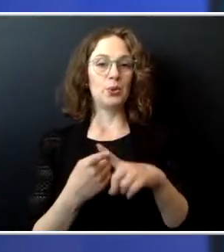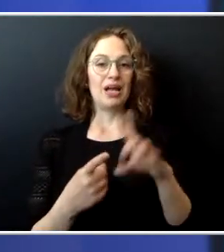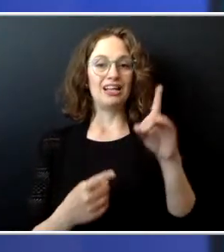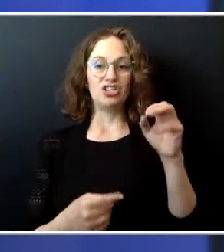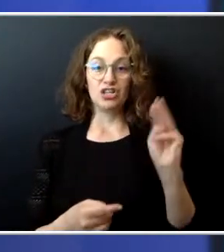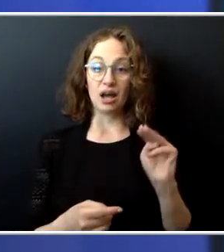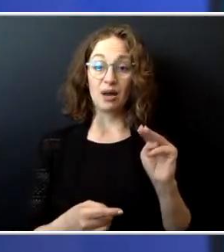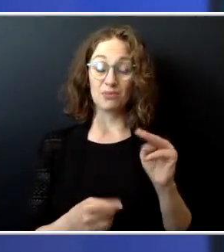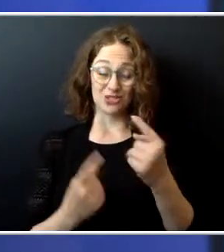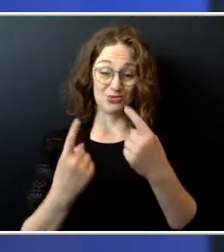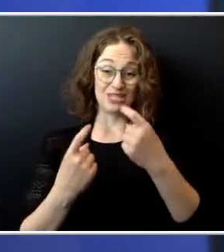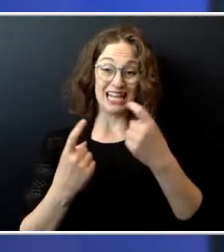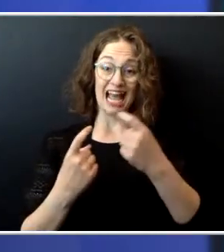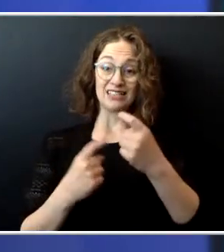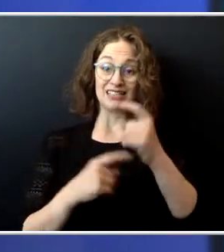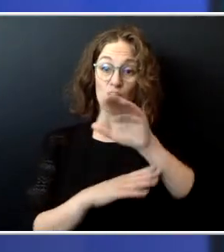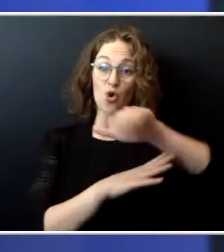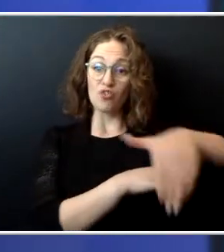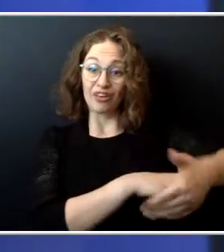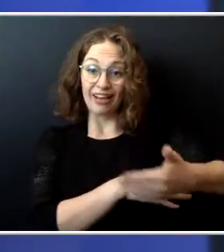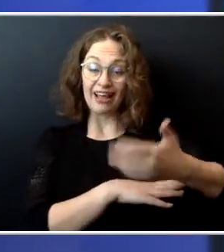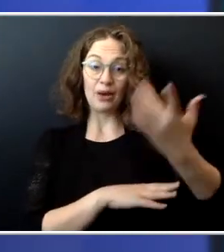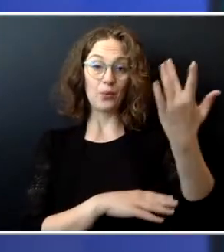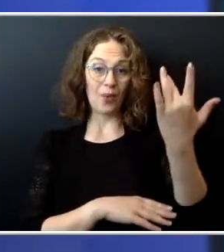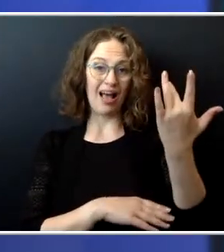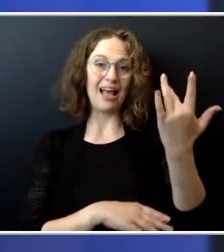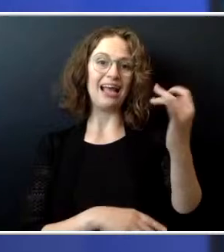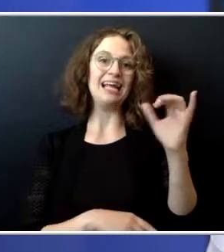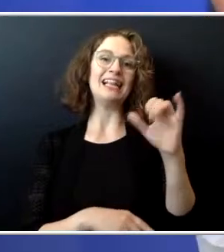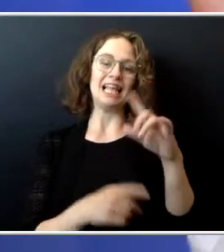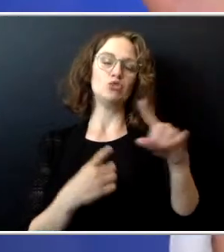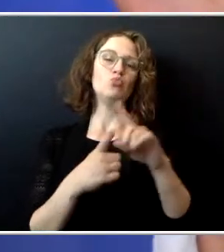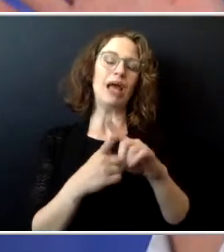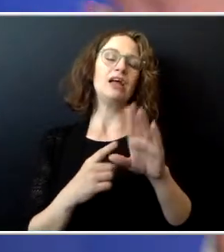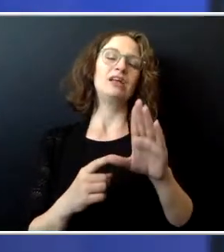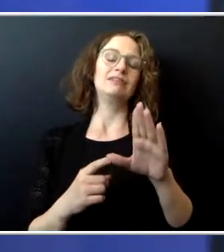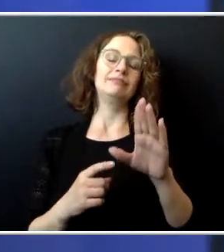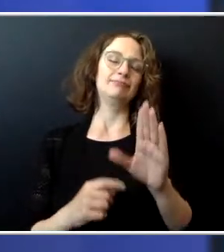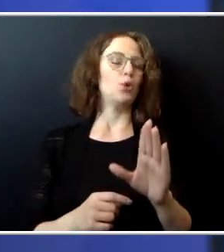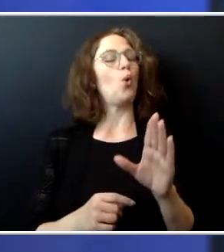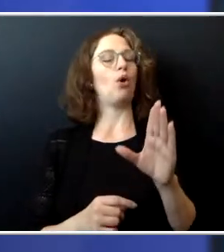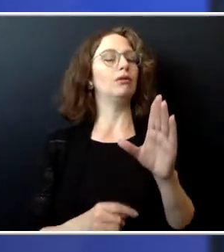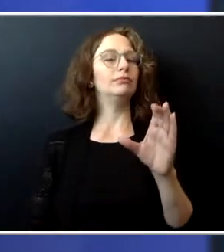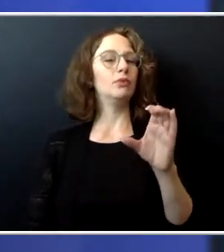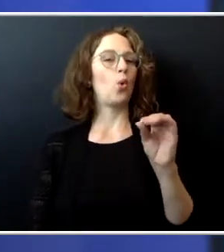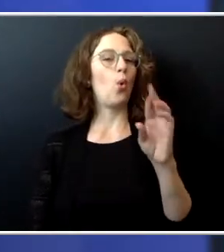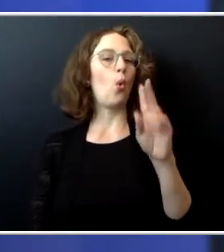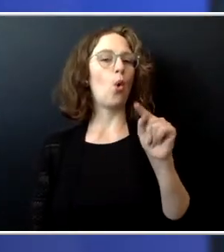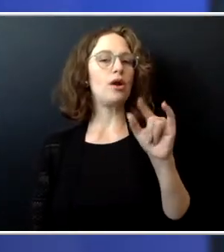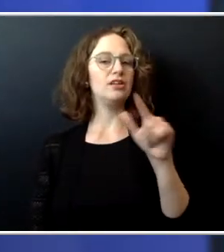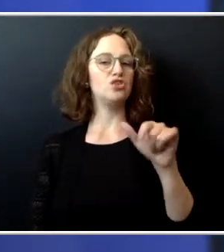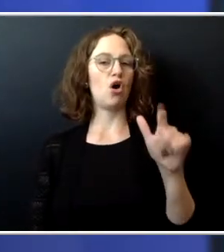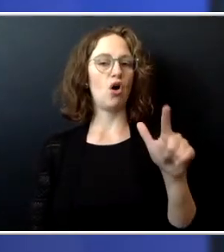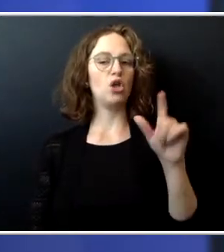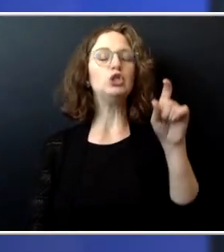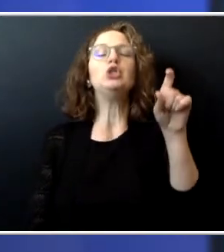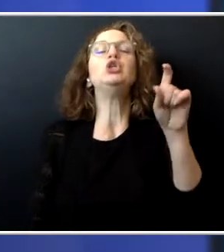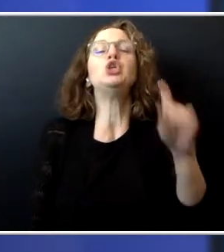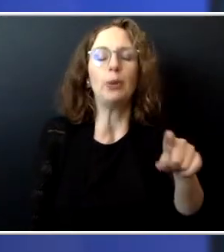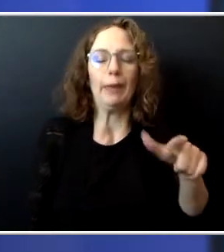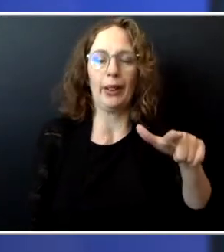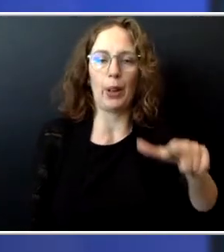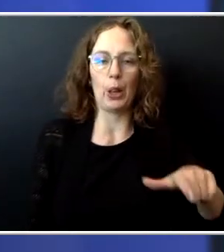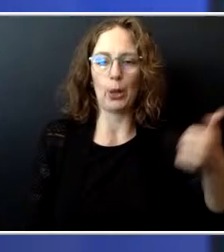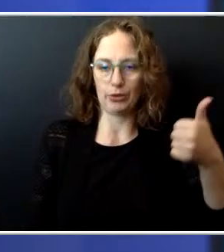this is because at bedtime, for people with normal schedule, you would have the lowest level of the cortisol.